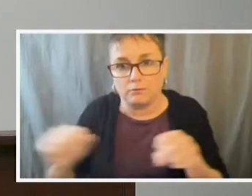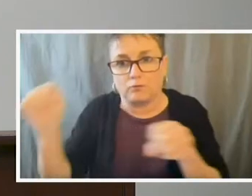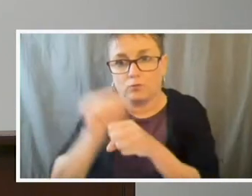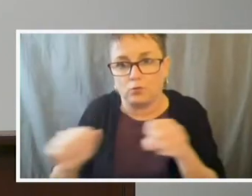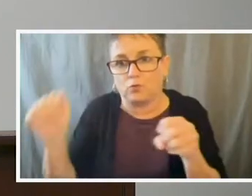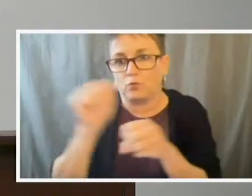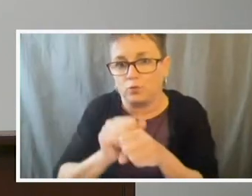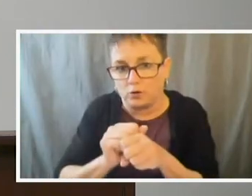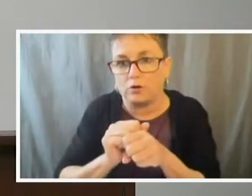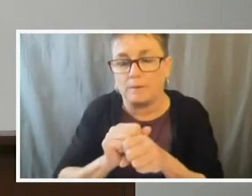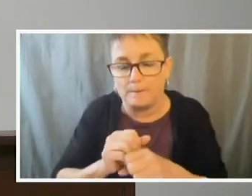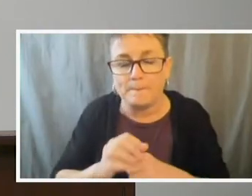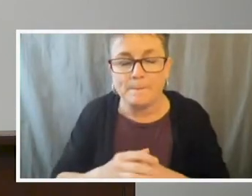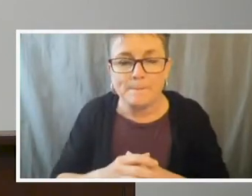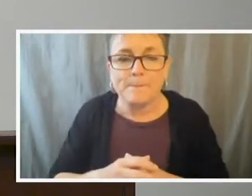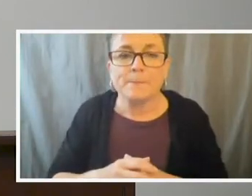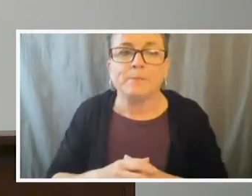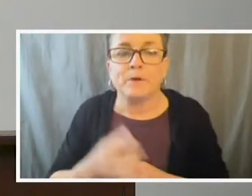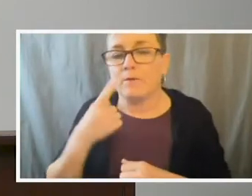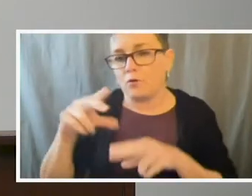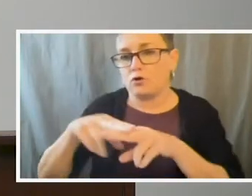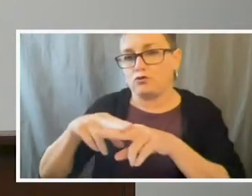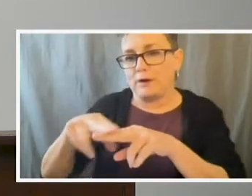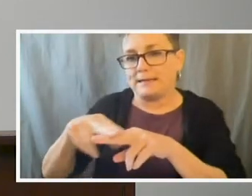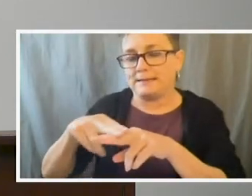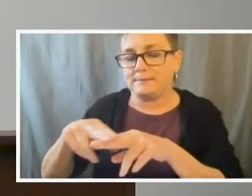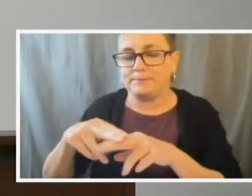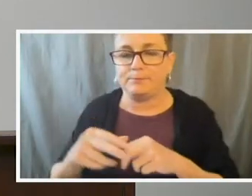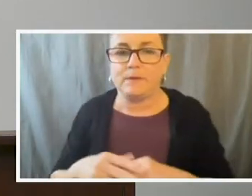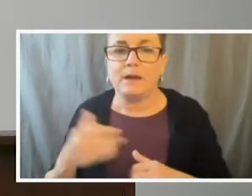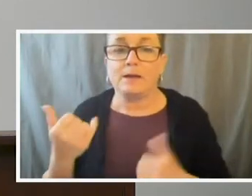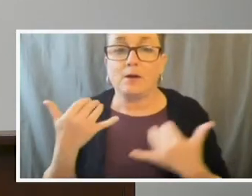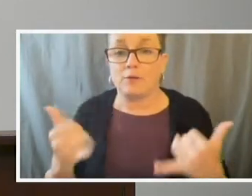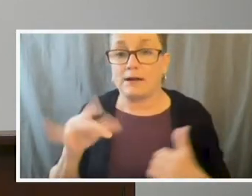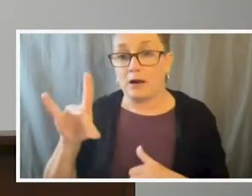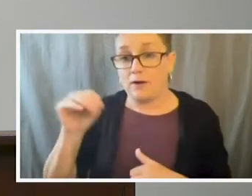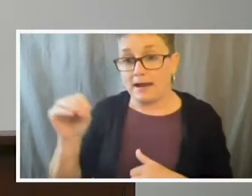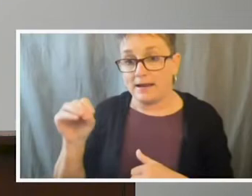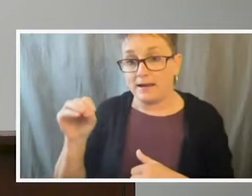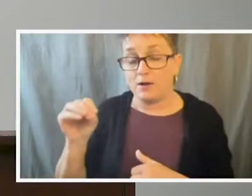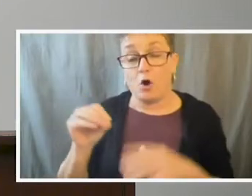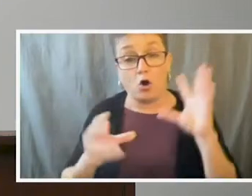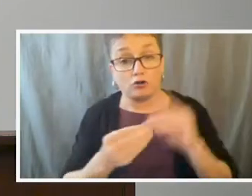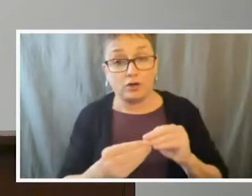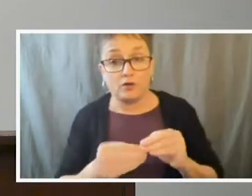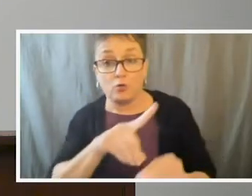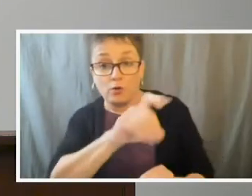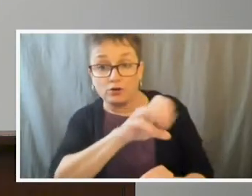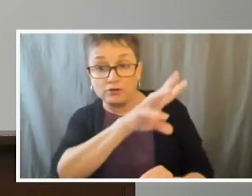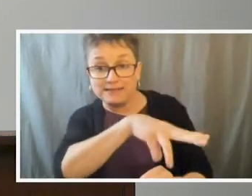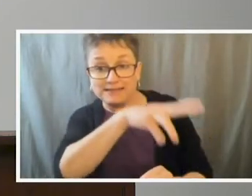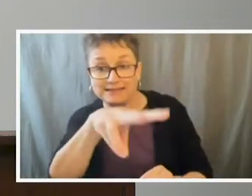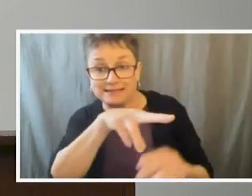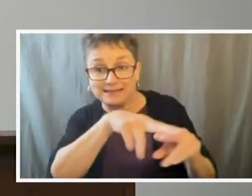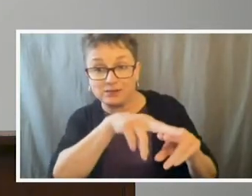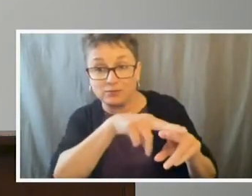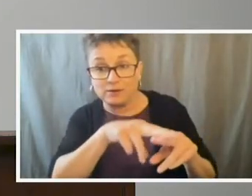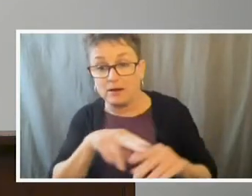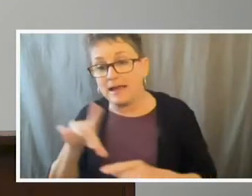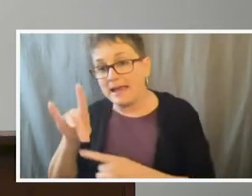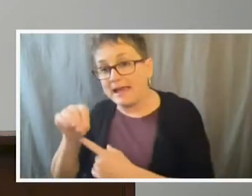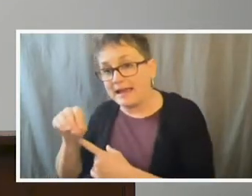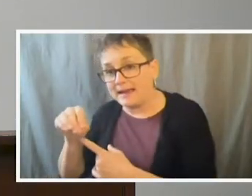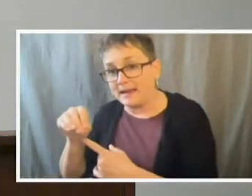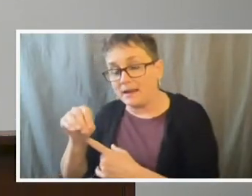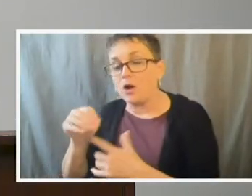our rail stations. Currently, 80 out of 166 commuter rail stations served by NJ Transit are currently accessible